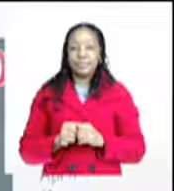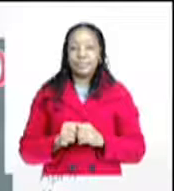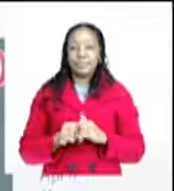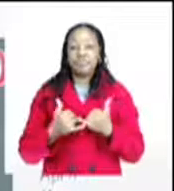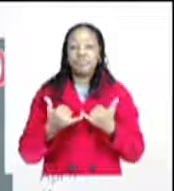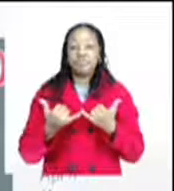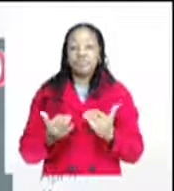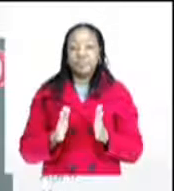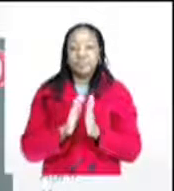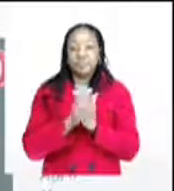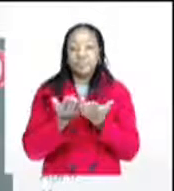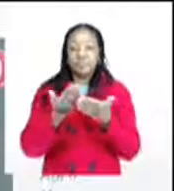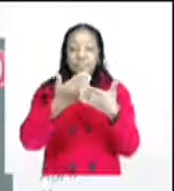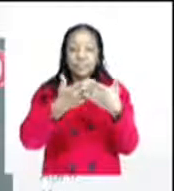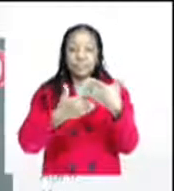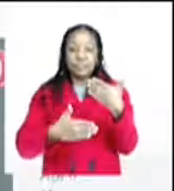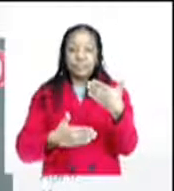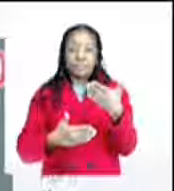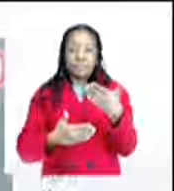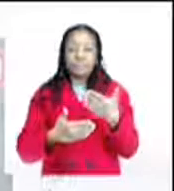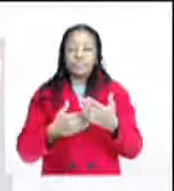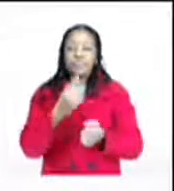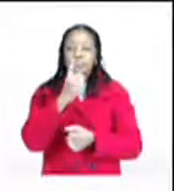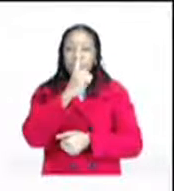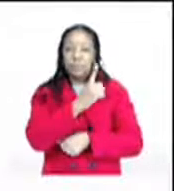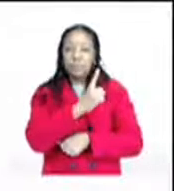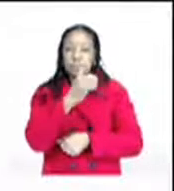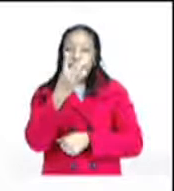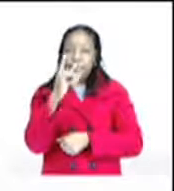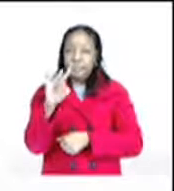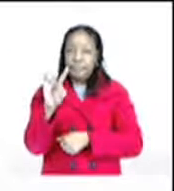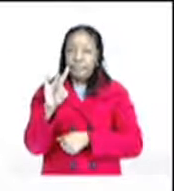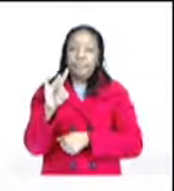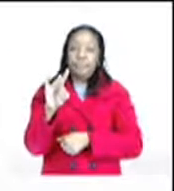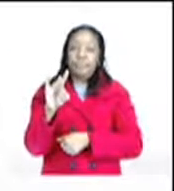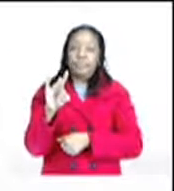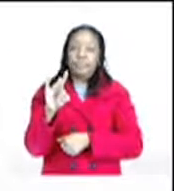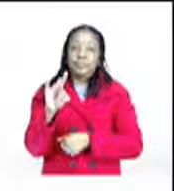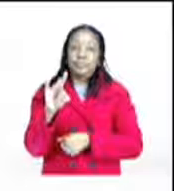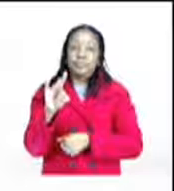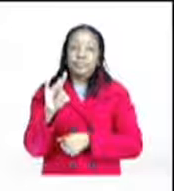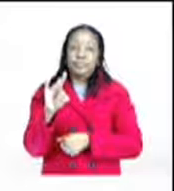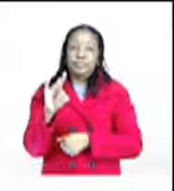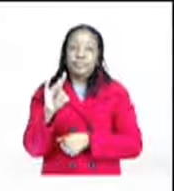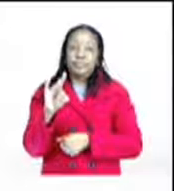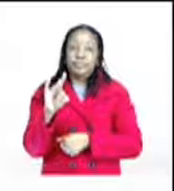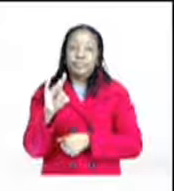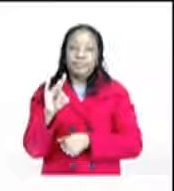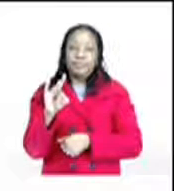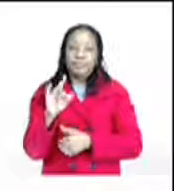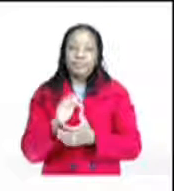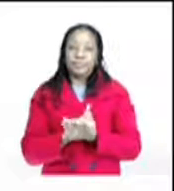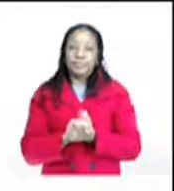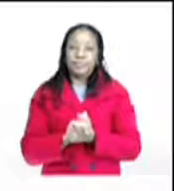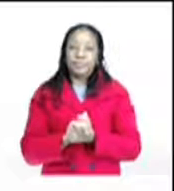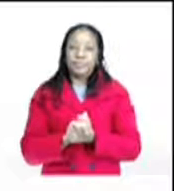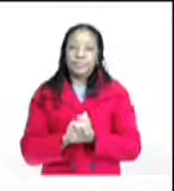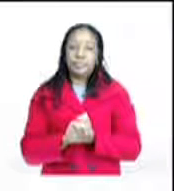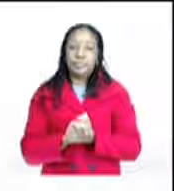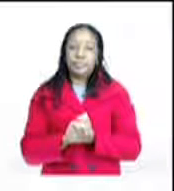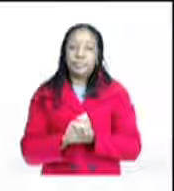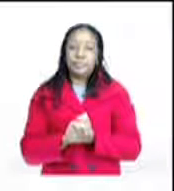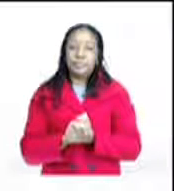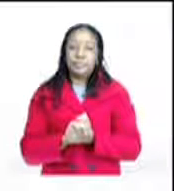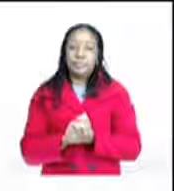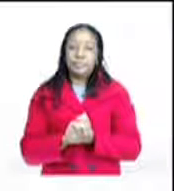Now let's turn to the page 18 of our booklet. I would like to find out something